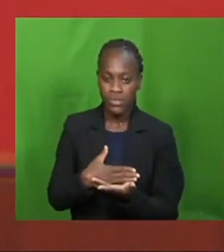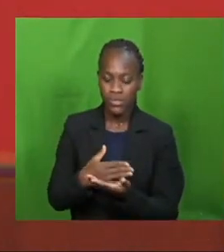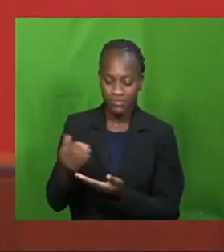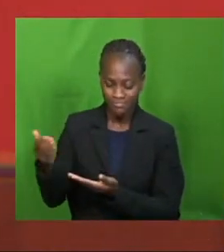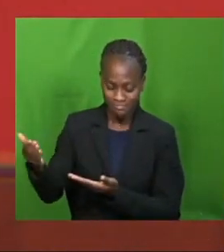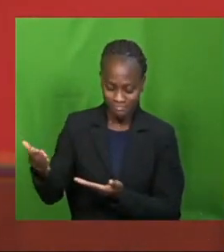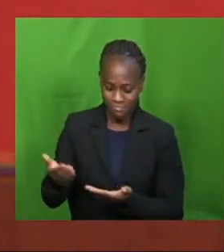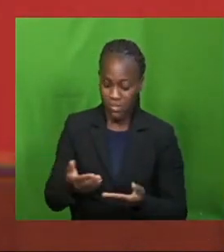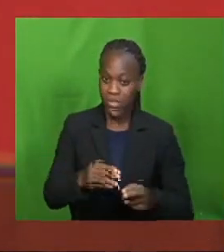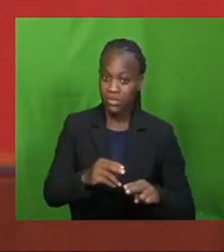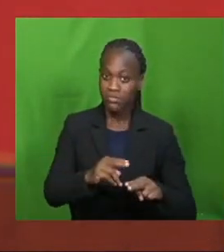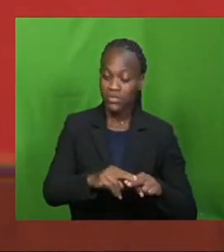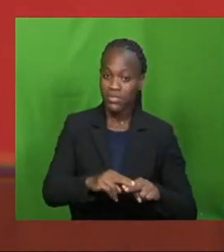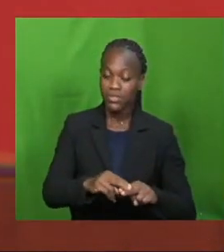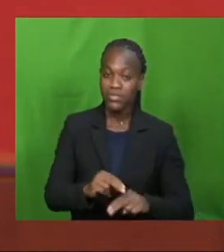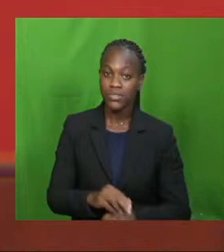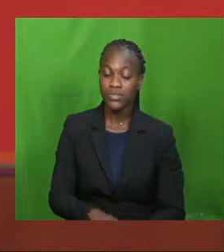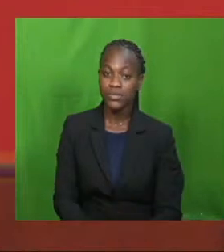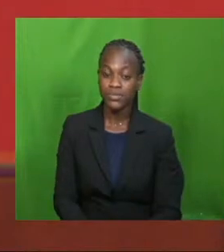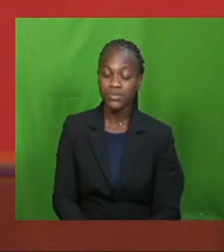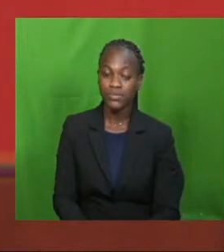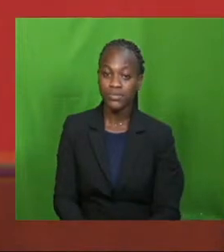take your rightful seat.